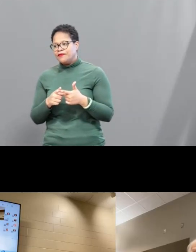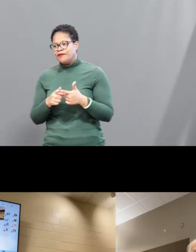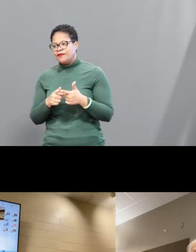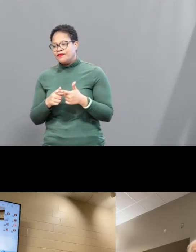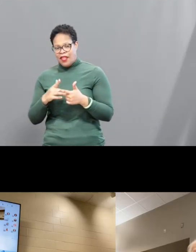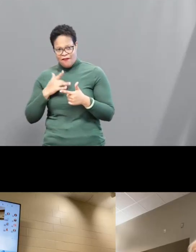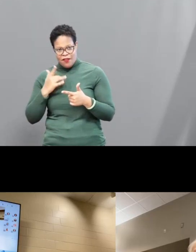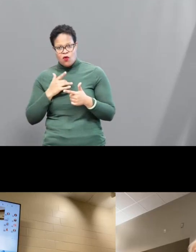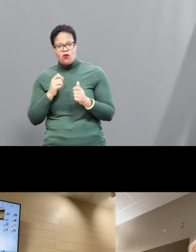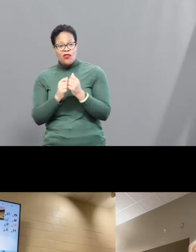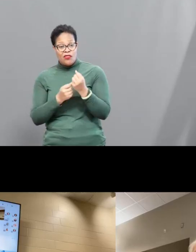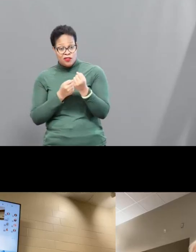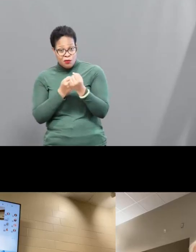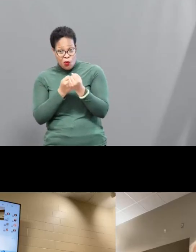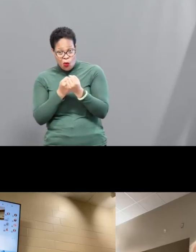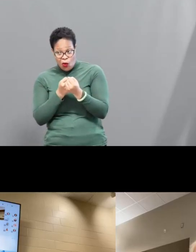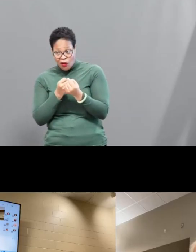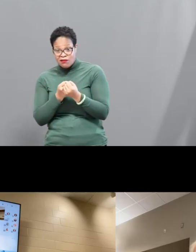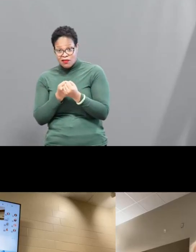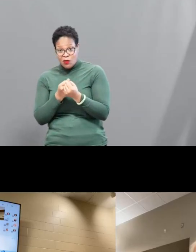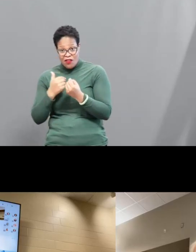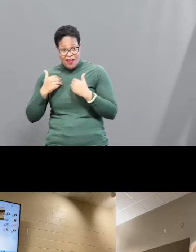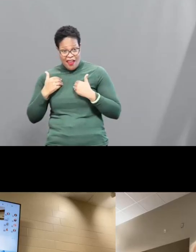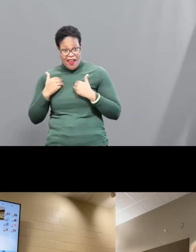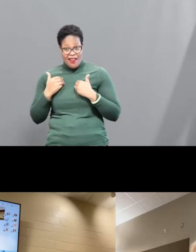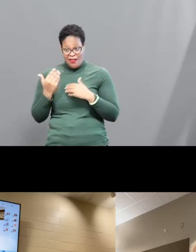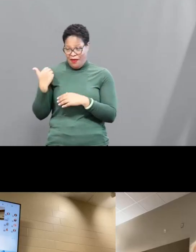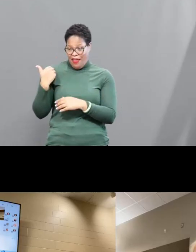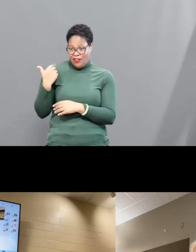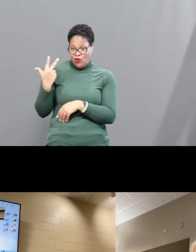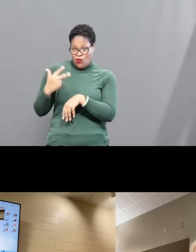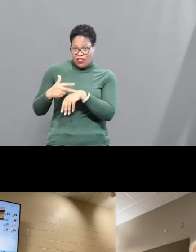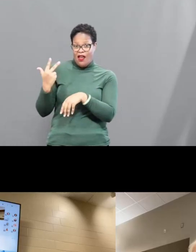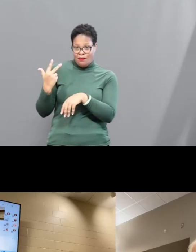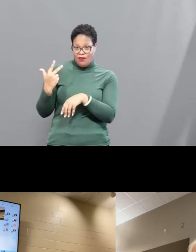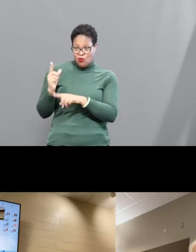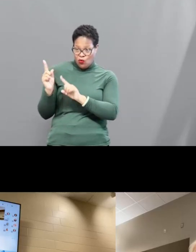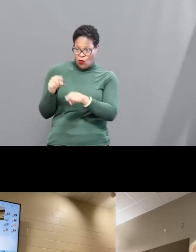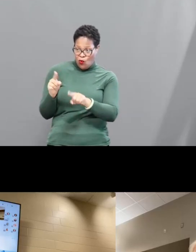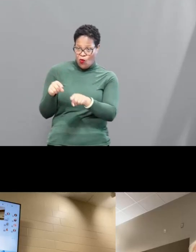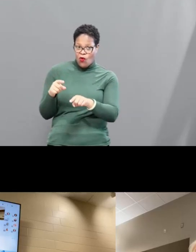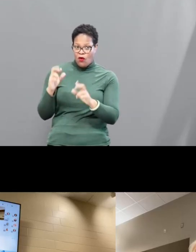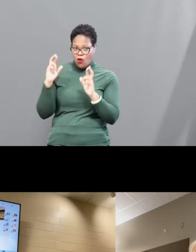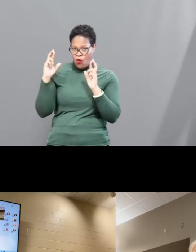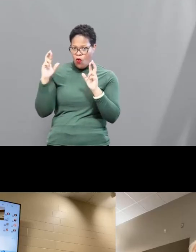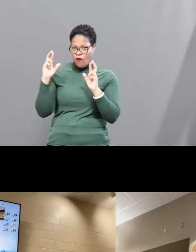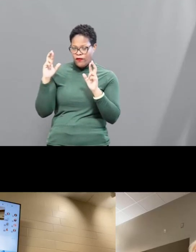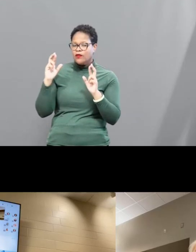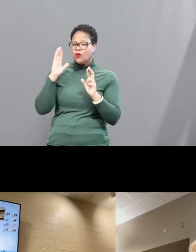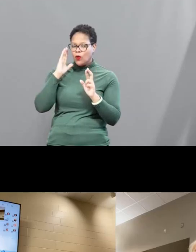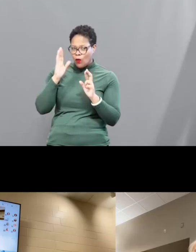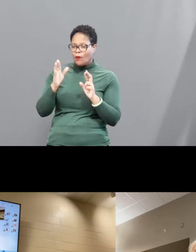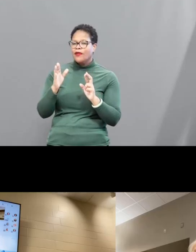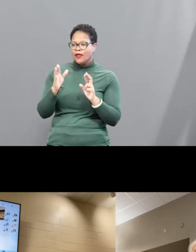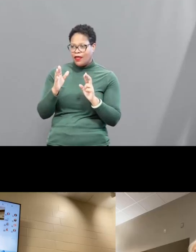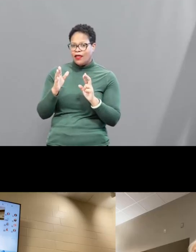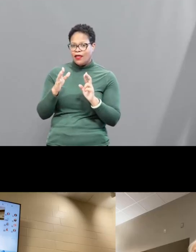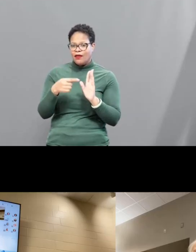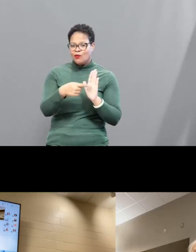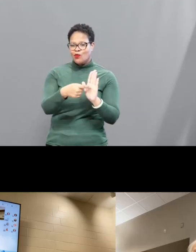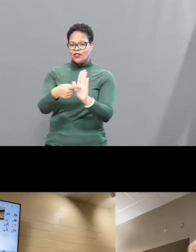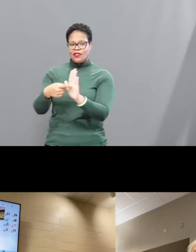support we've been able to engender the last 3 times that hopefully we will be presented to